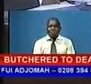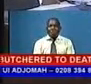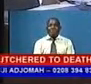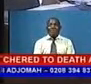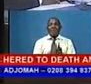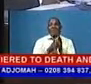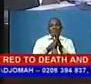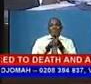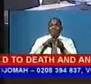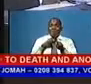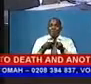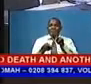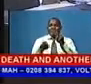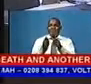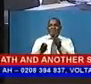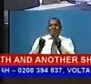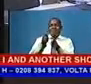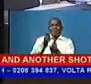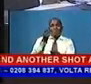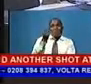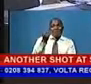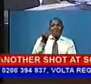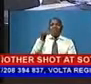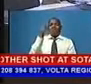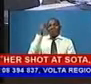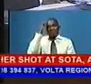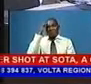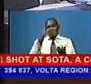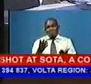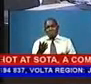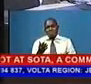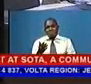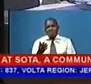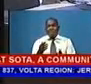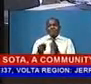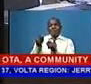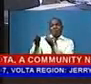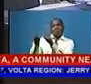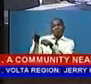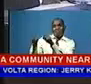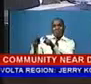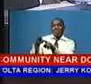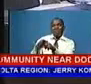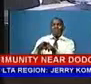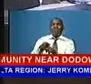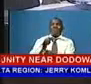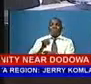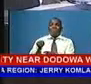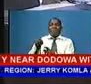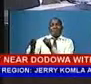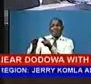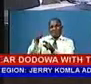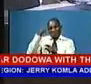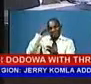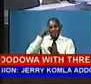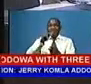The exhibit numbers changed because of the cross examinations from Catholic. So